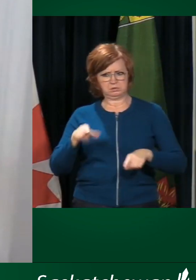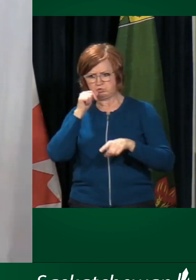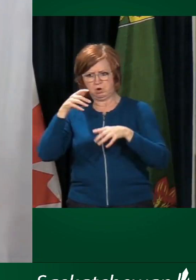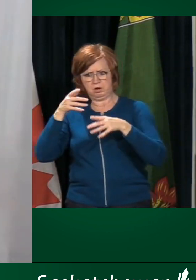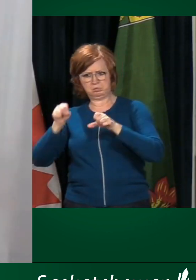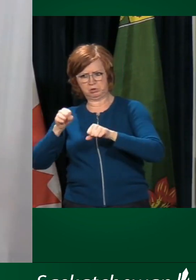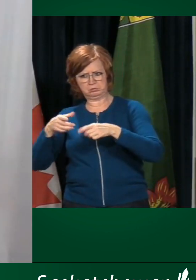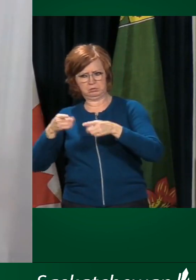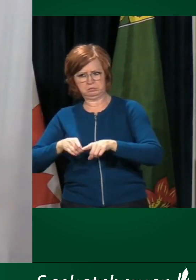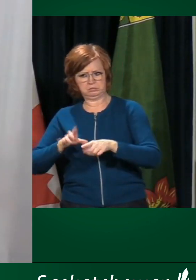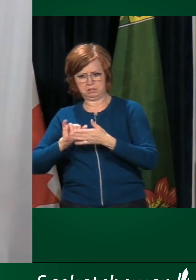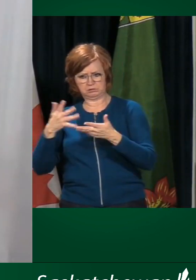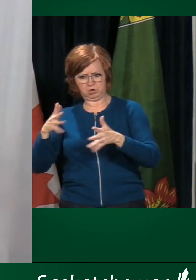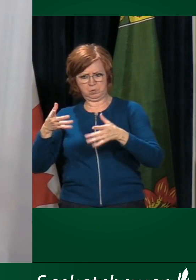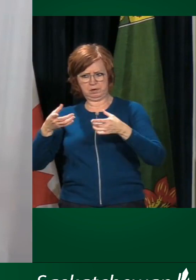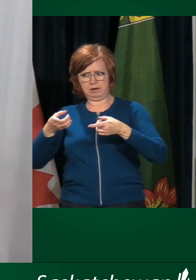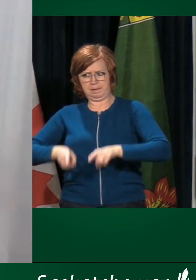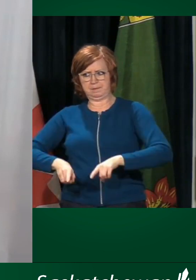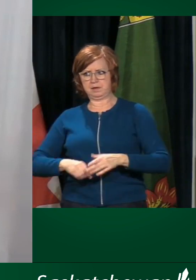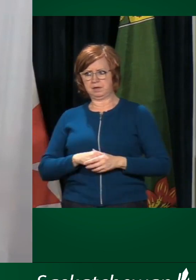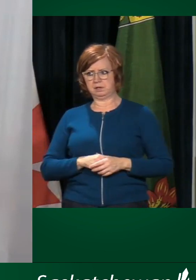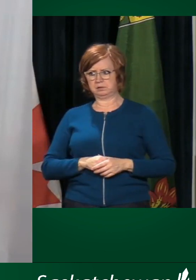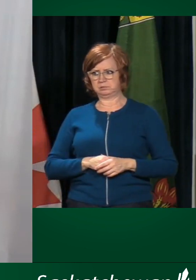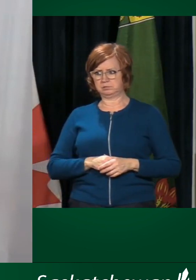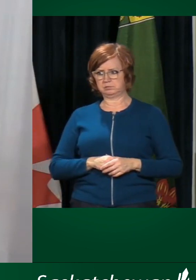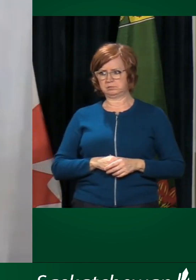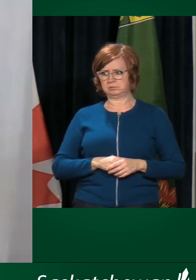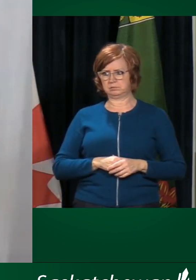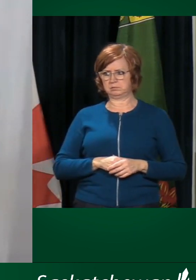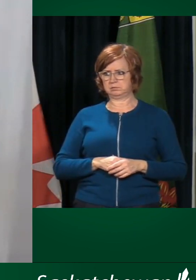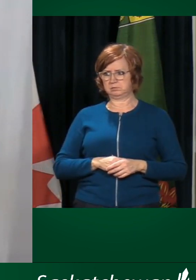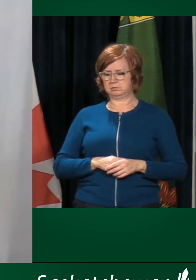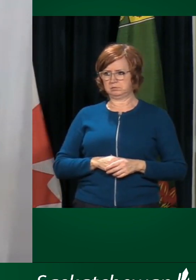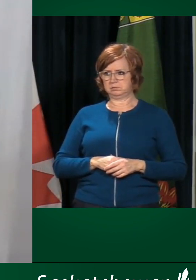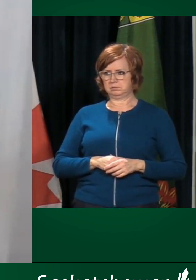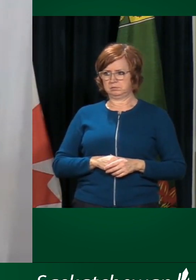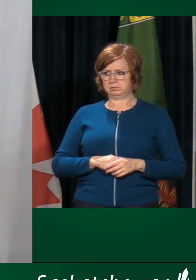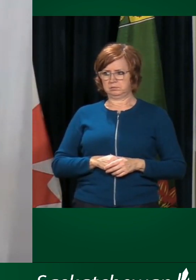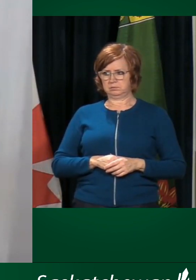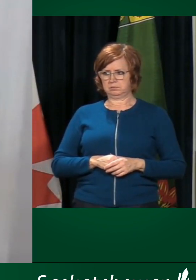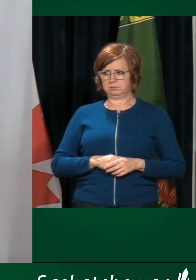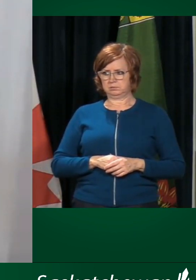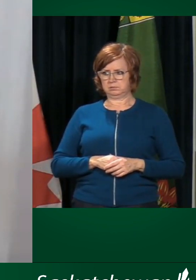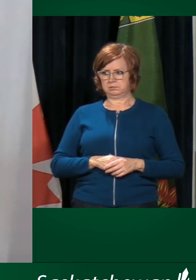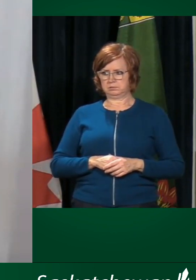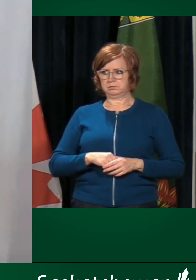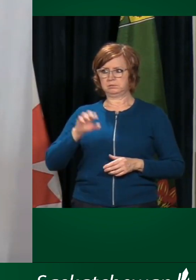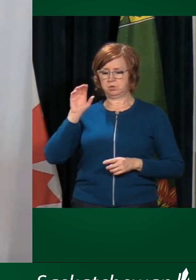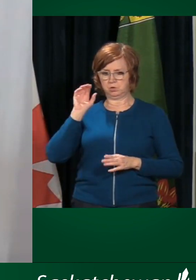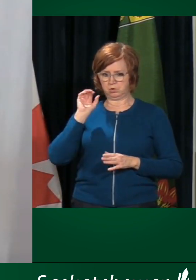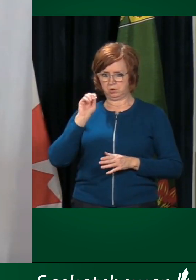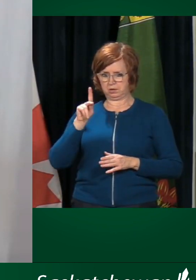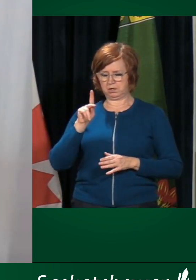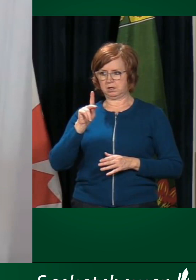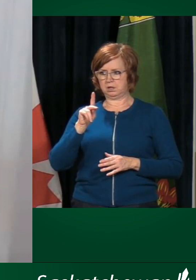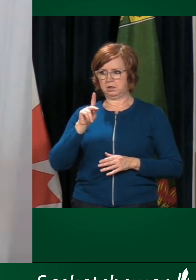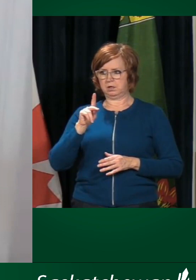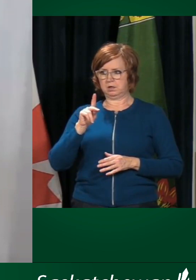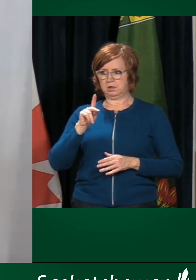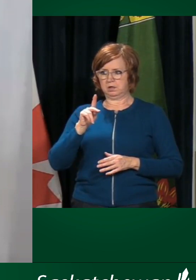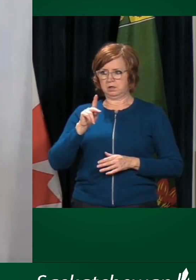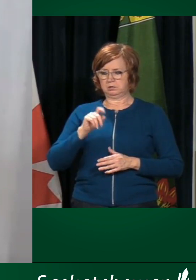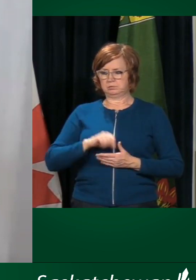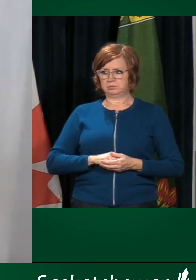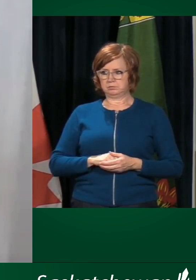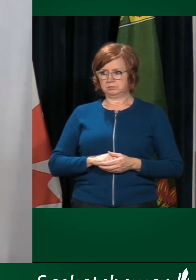project into what-if scenarios and dynamic modeling. Does that answer your question? Yeah, as a follow-up, how do we expect